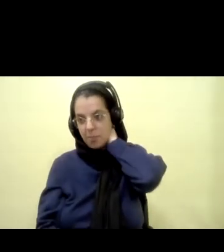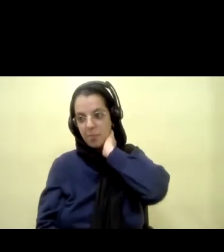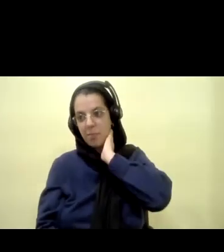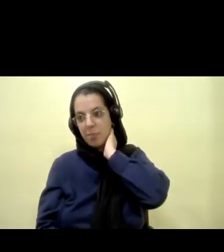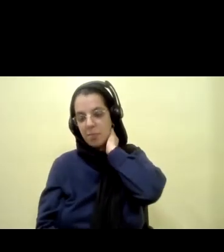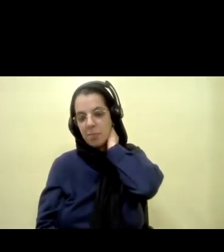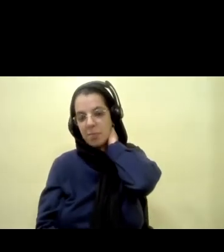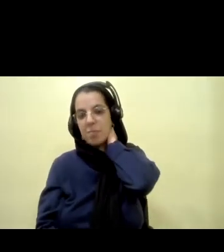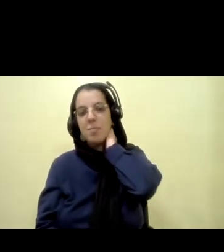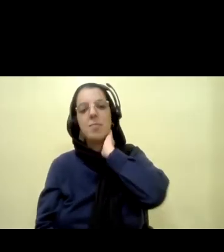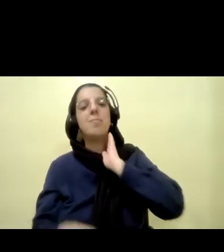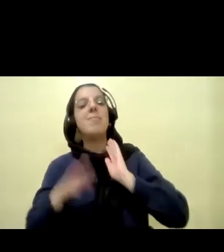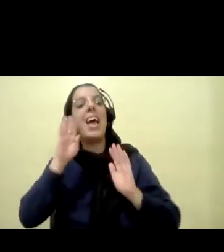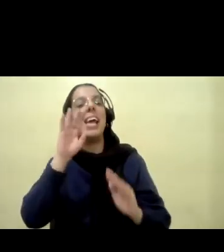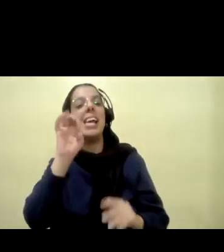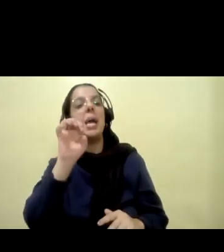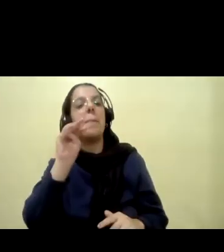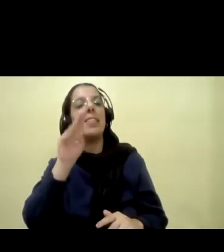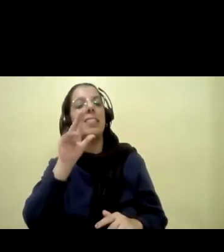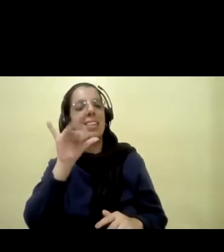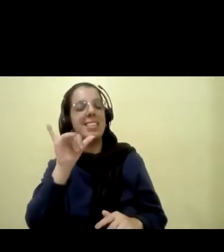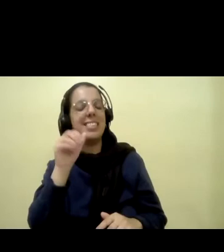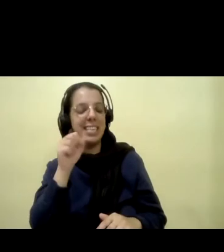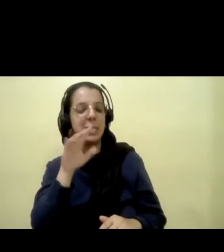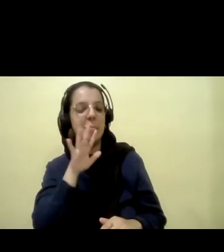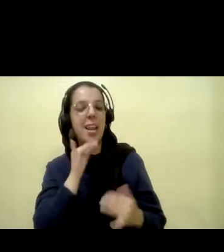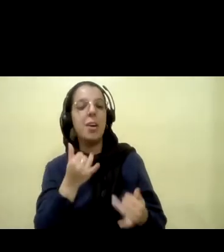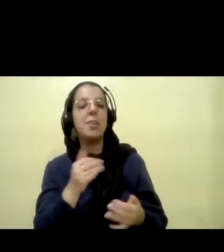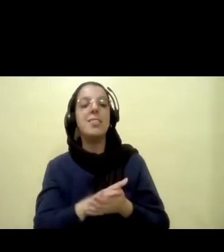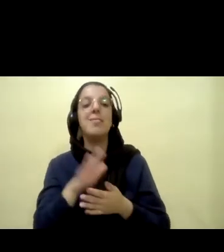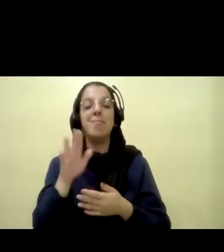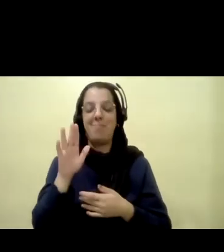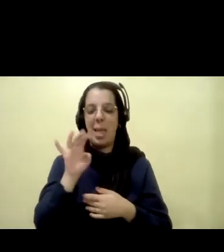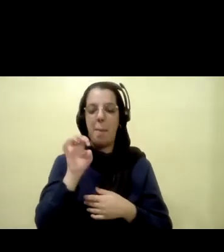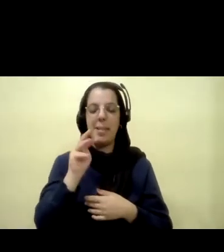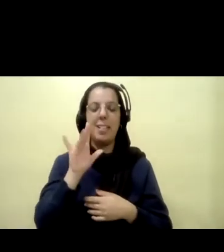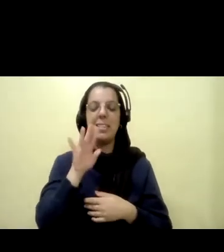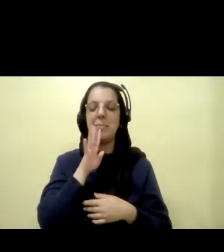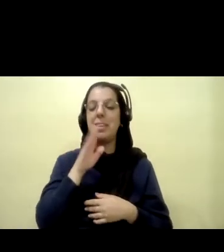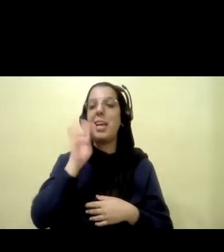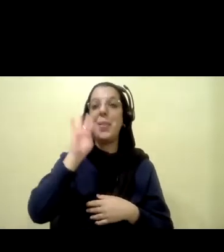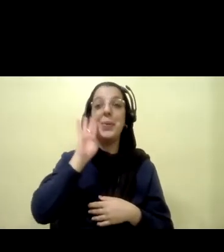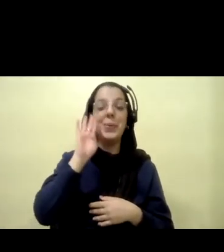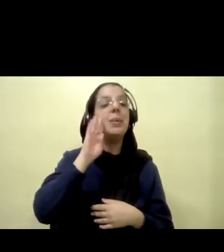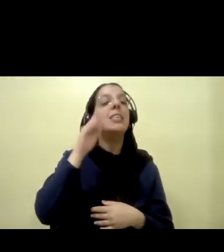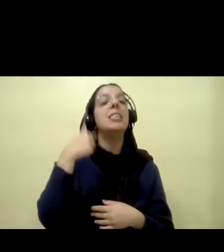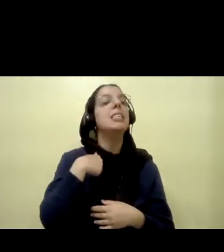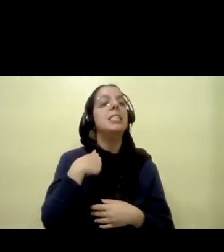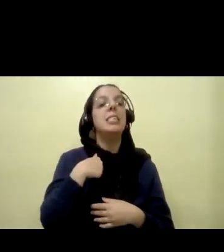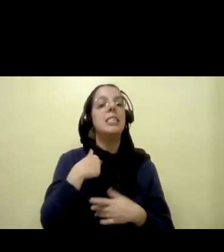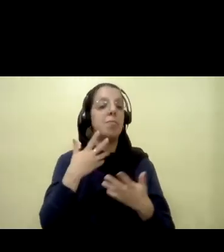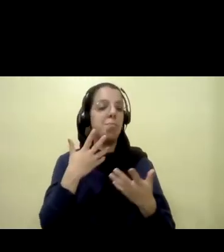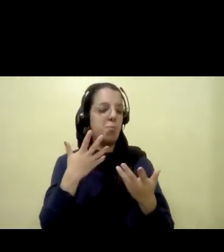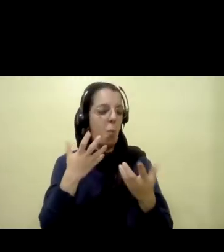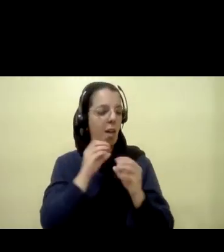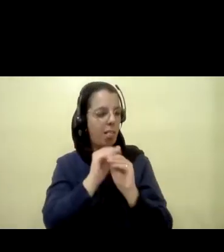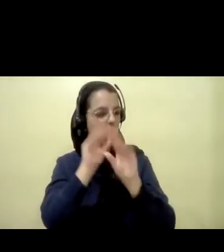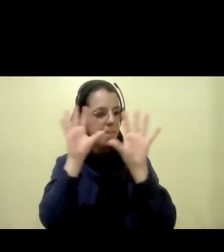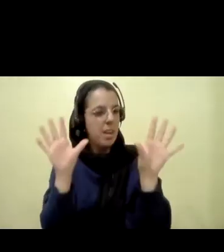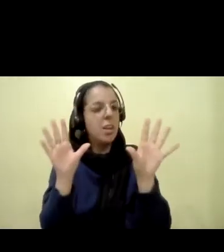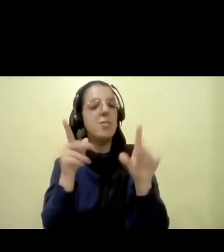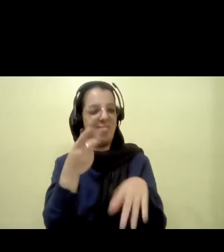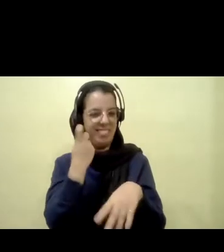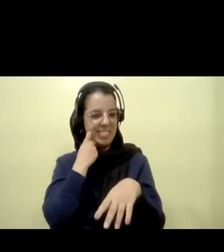Hi, Emily. You can speak now. Hi. Hi. Hi. I just want to make sure, you were talking earlier